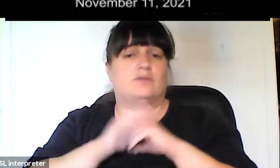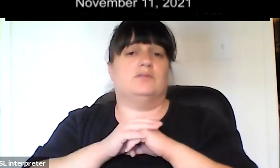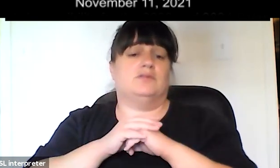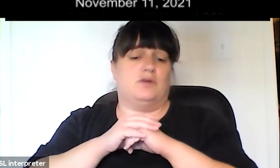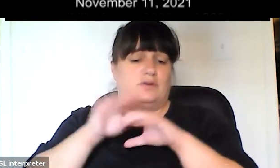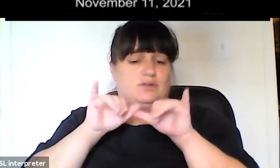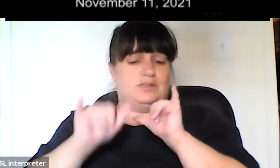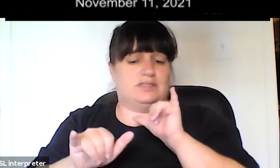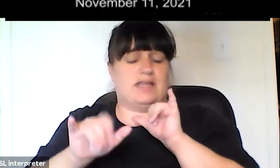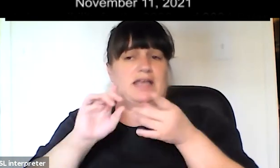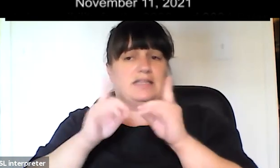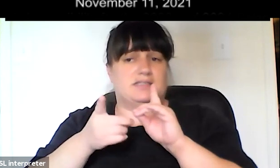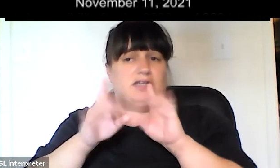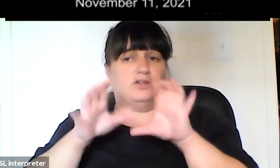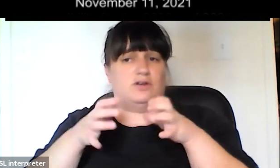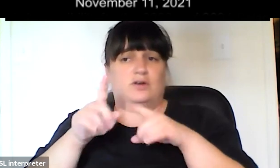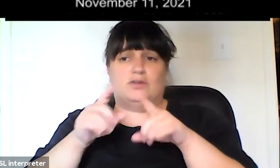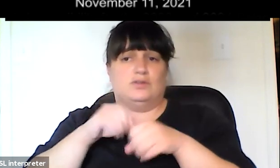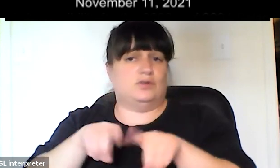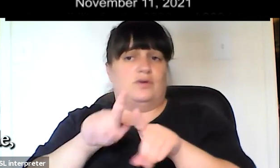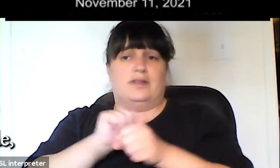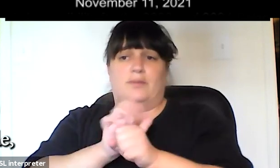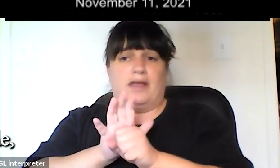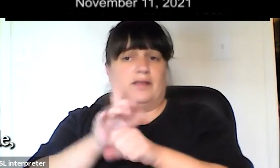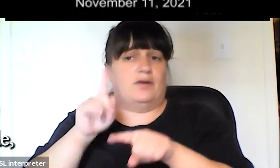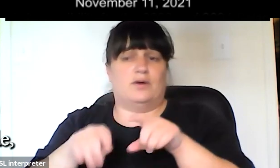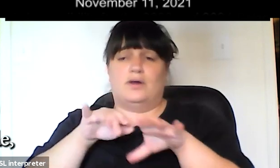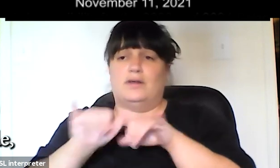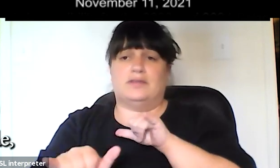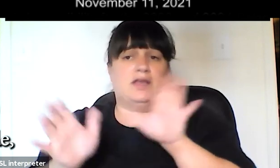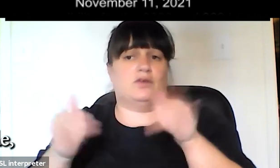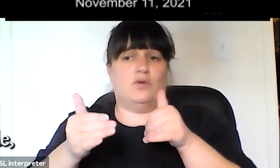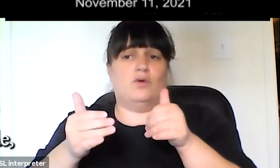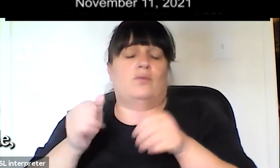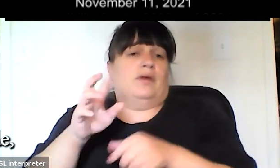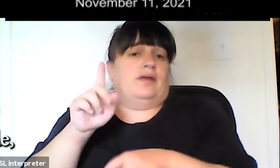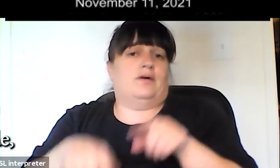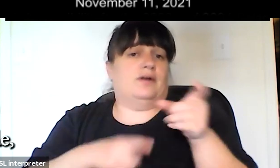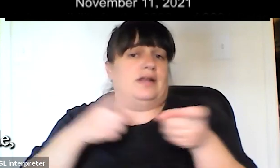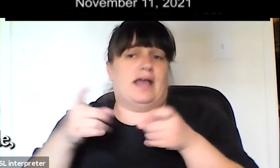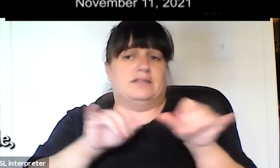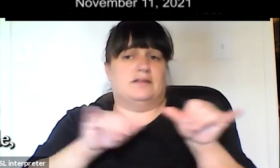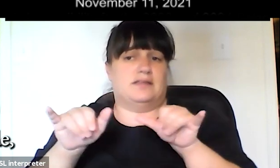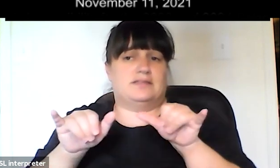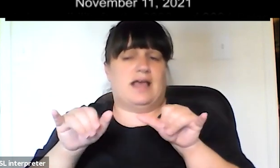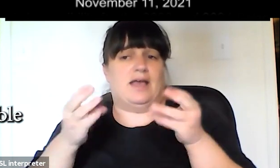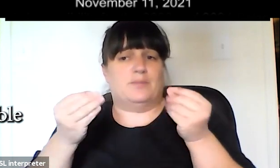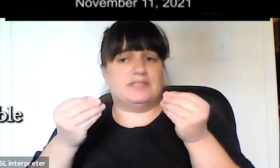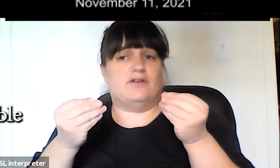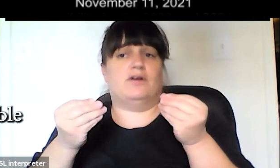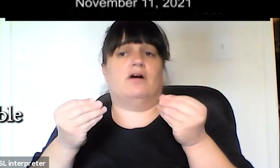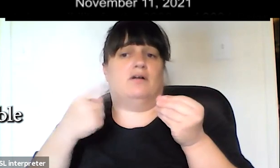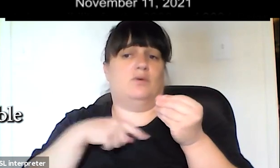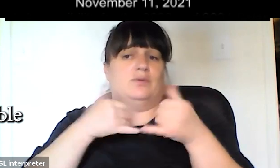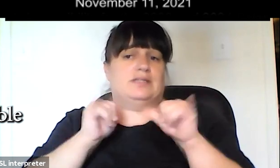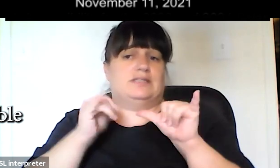realm so that during the pandemic, when we couldn't be in a room with someone, when we couldn't be handling the same material tactilely, that we would